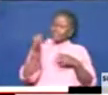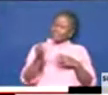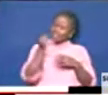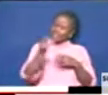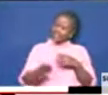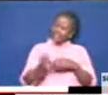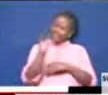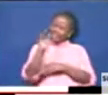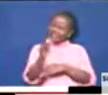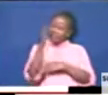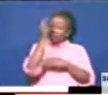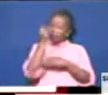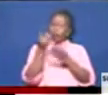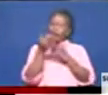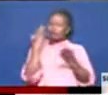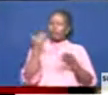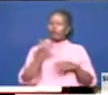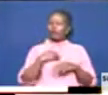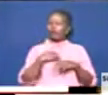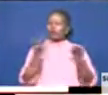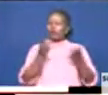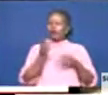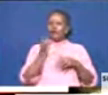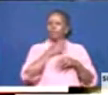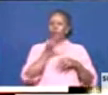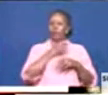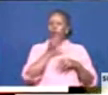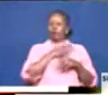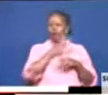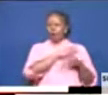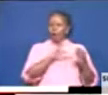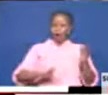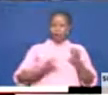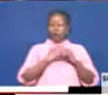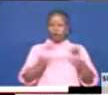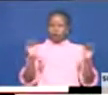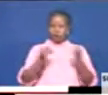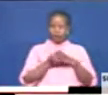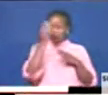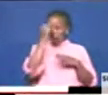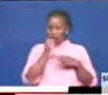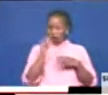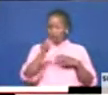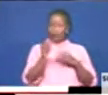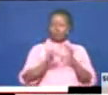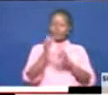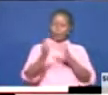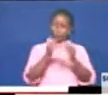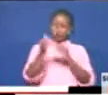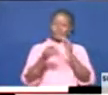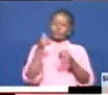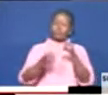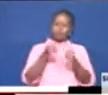not heard of this dysfunctional commission earlier? Because it was a process that was going on, and